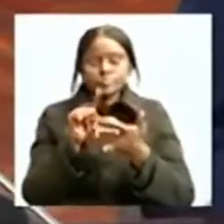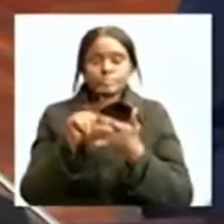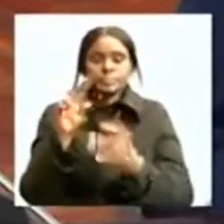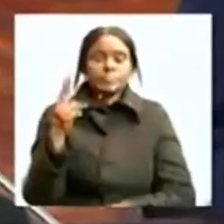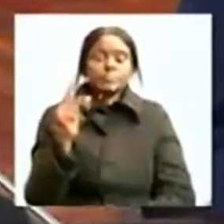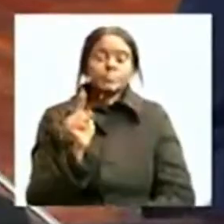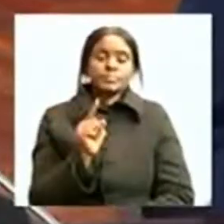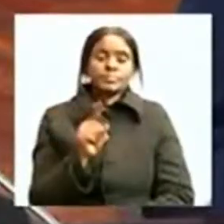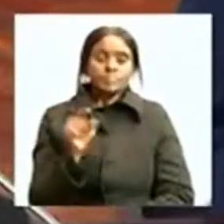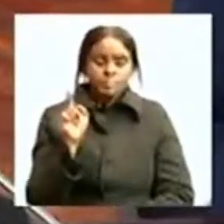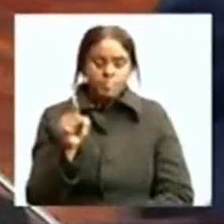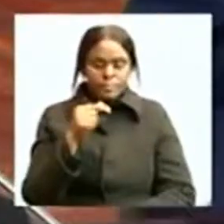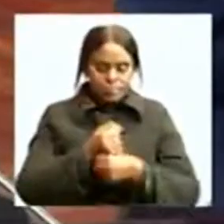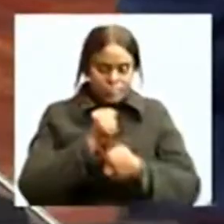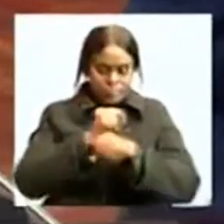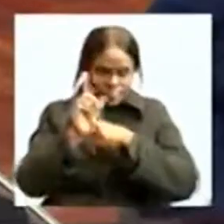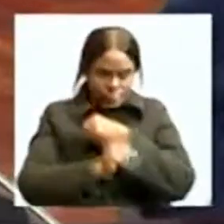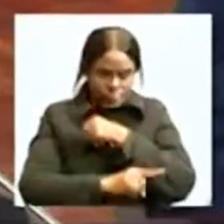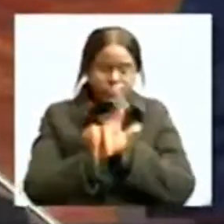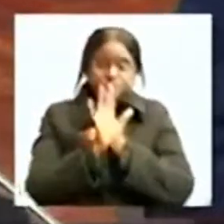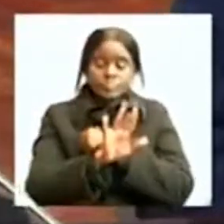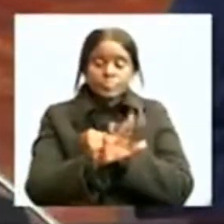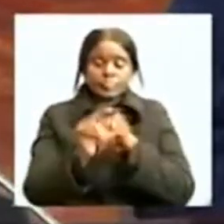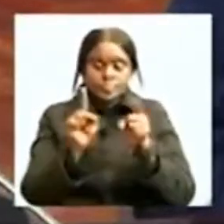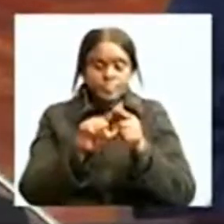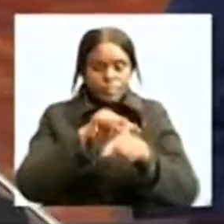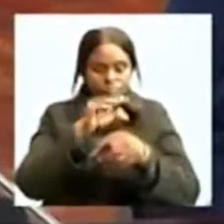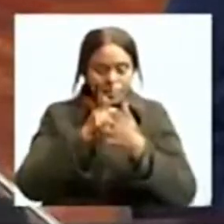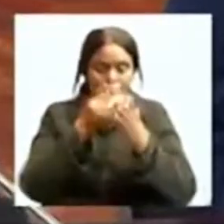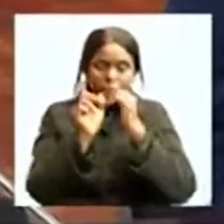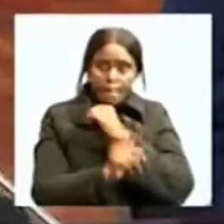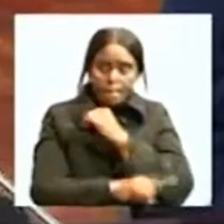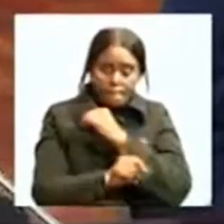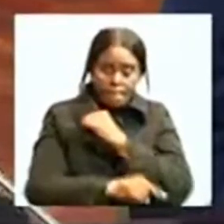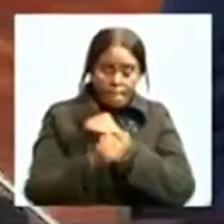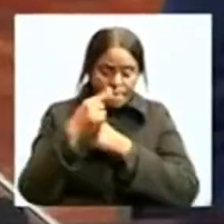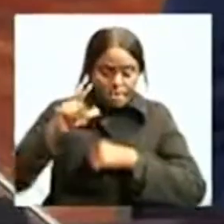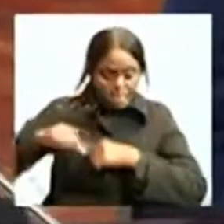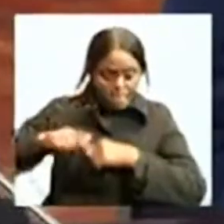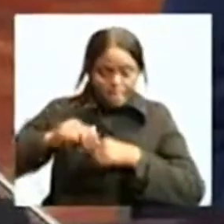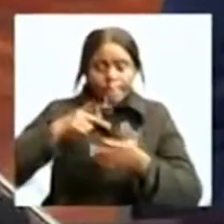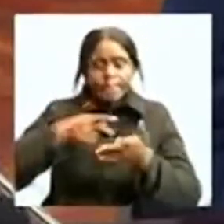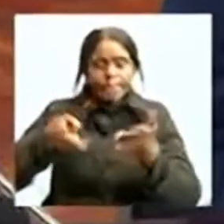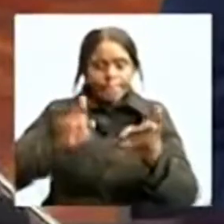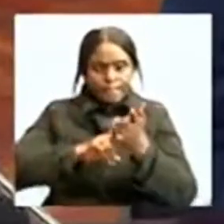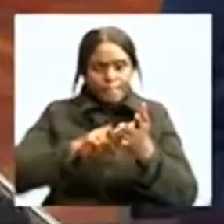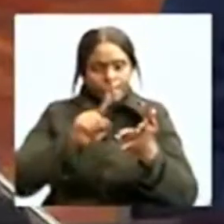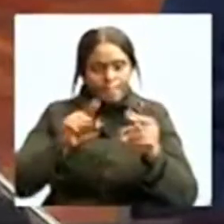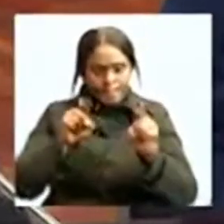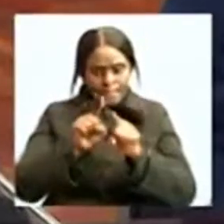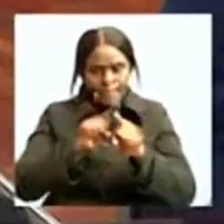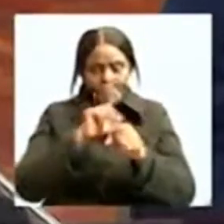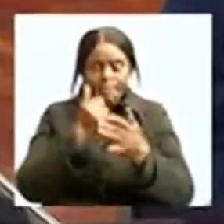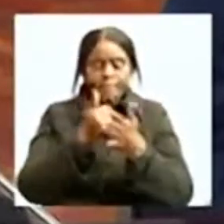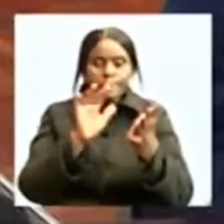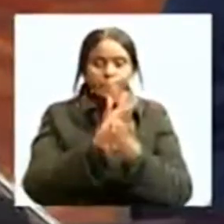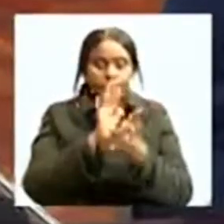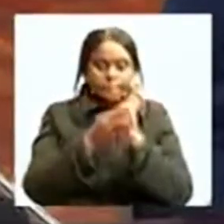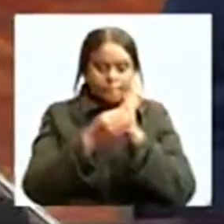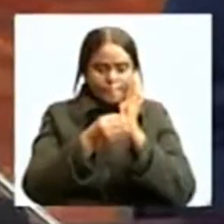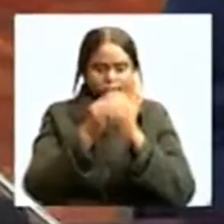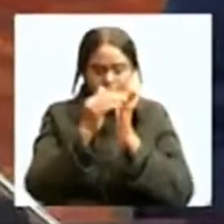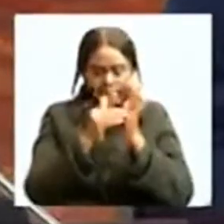2. Enforce penalty provisions. Apply penalties for delayed repayments as per guidelines and